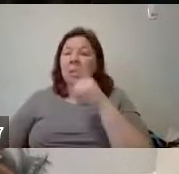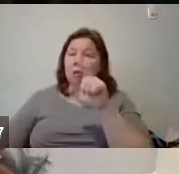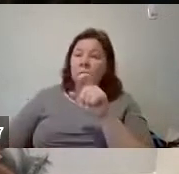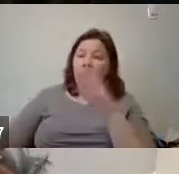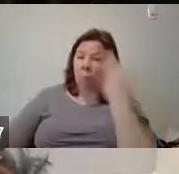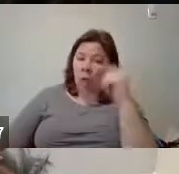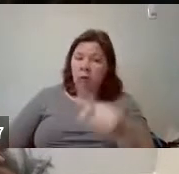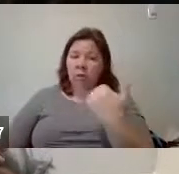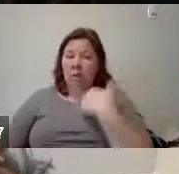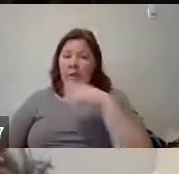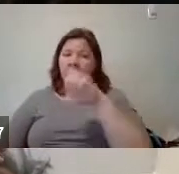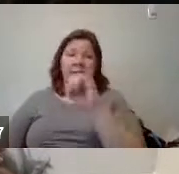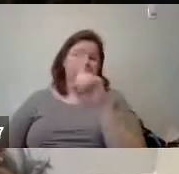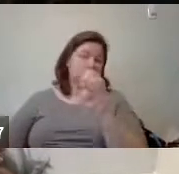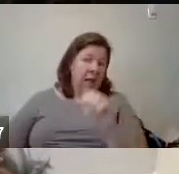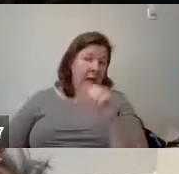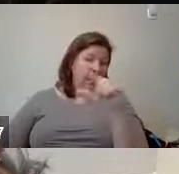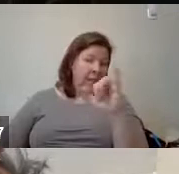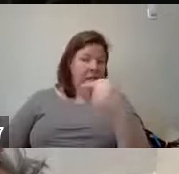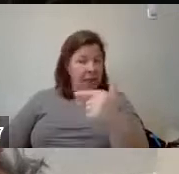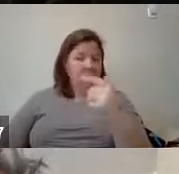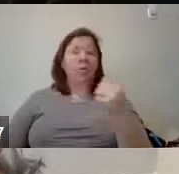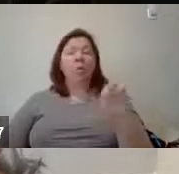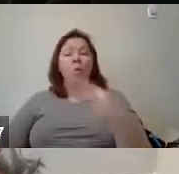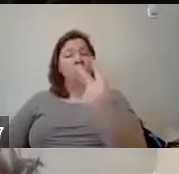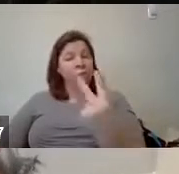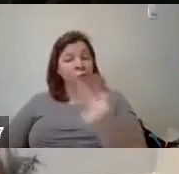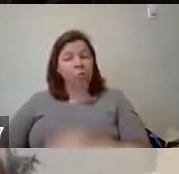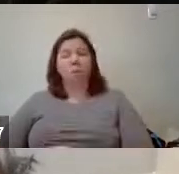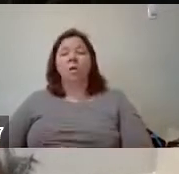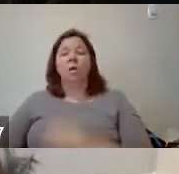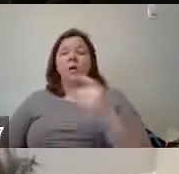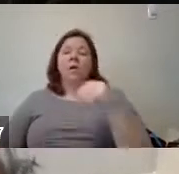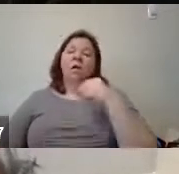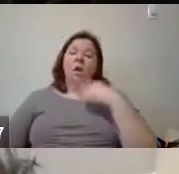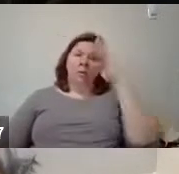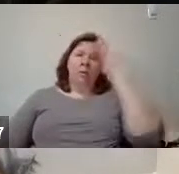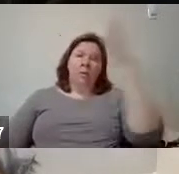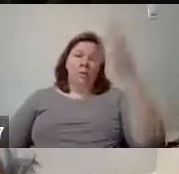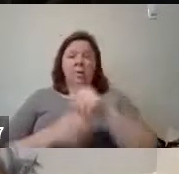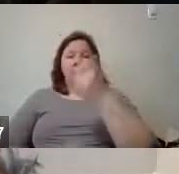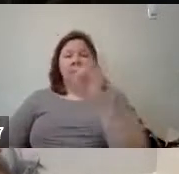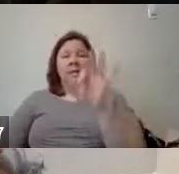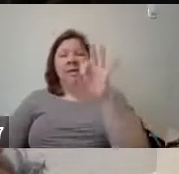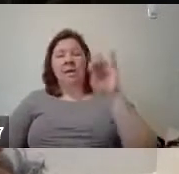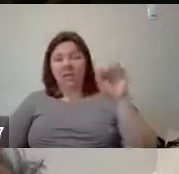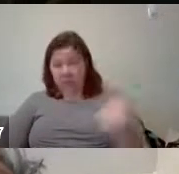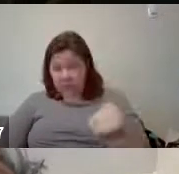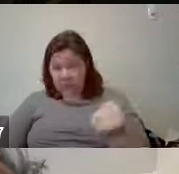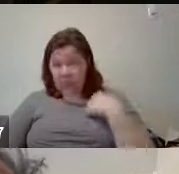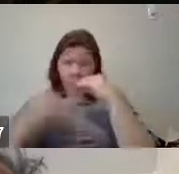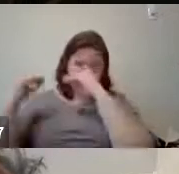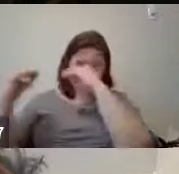you should have a side gig or two. And so the side gig idea was something that I came up with in the 1990s. And I started